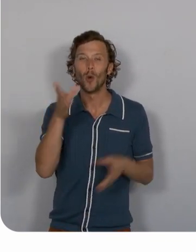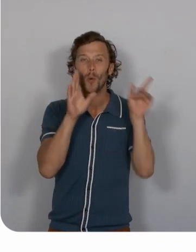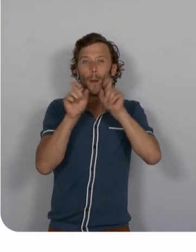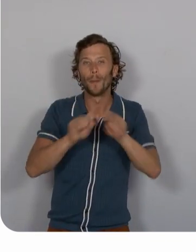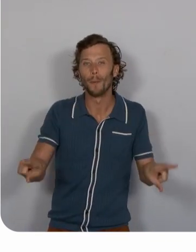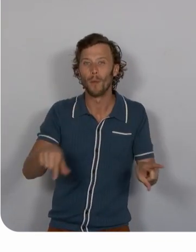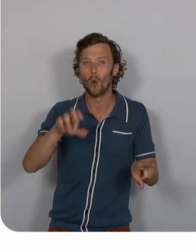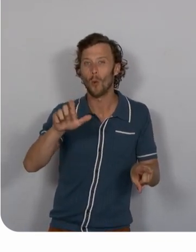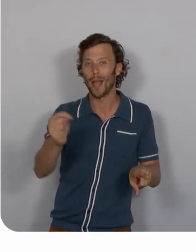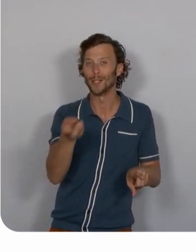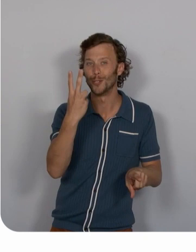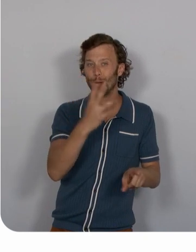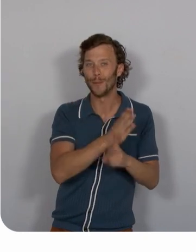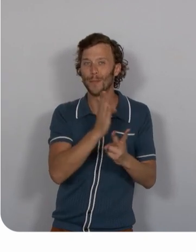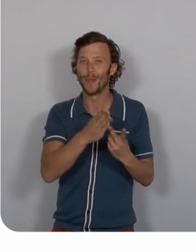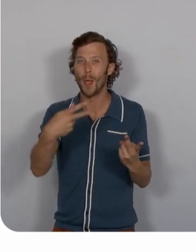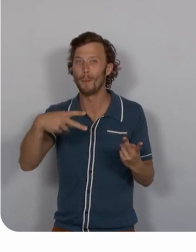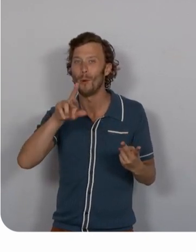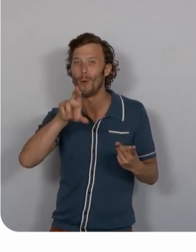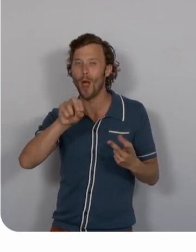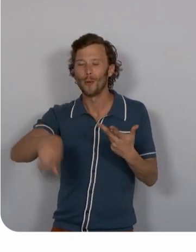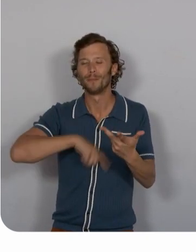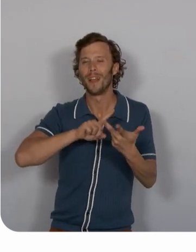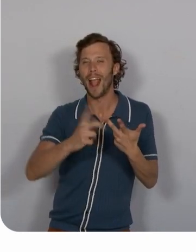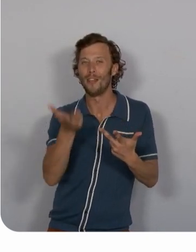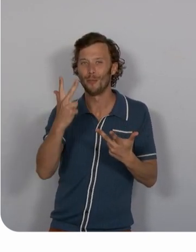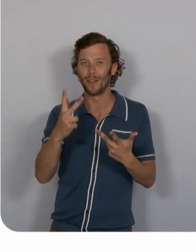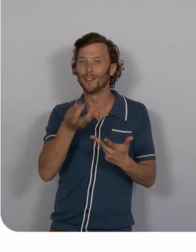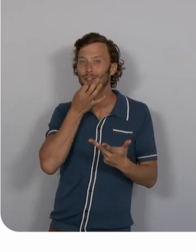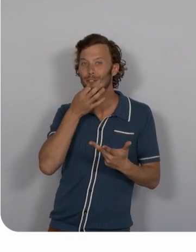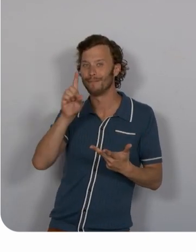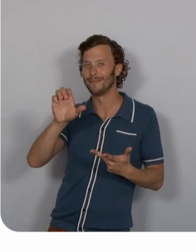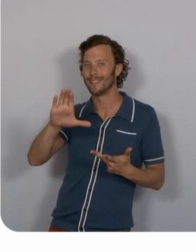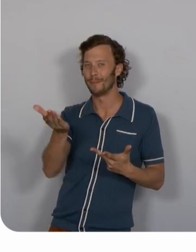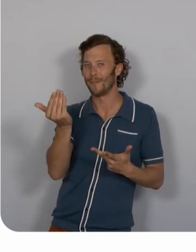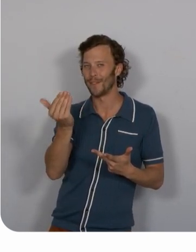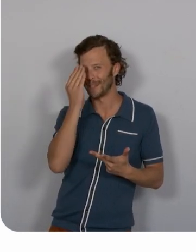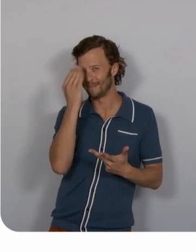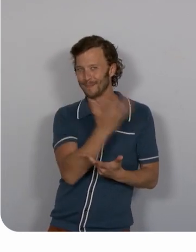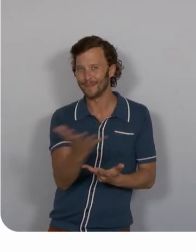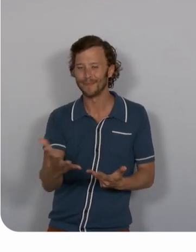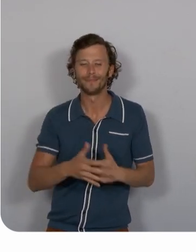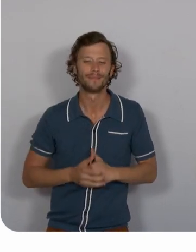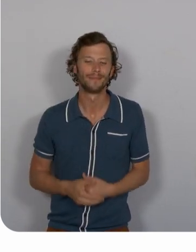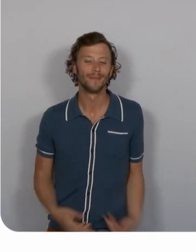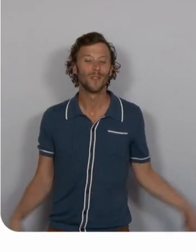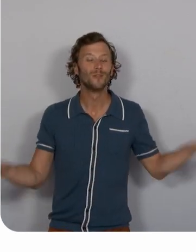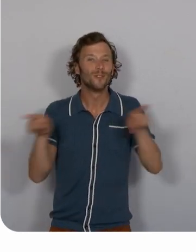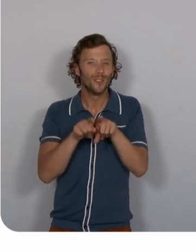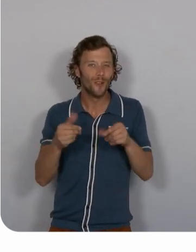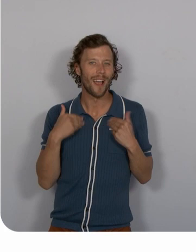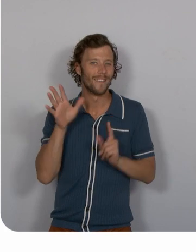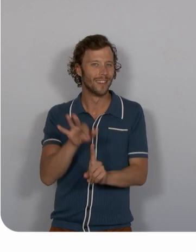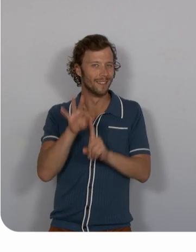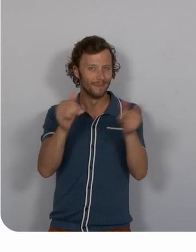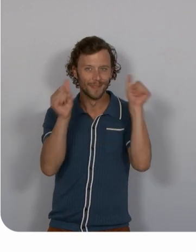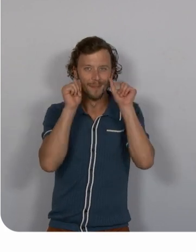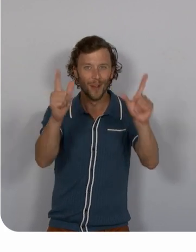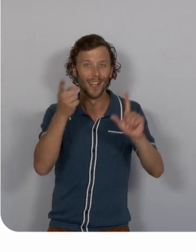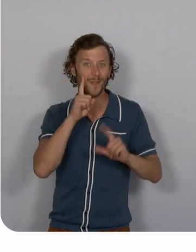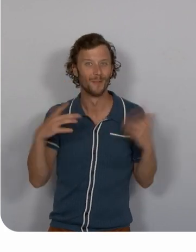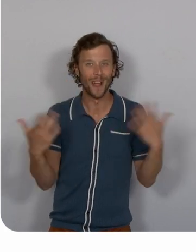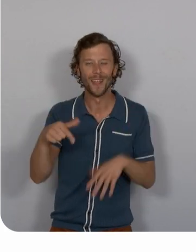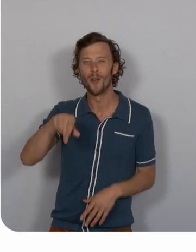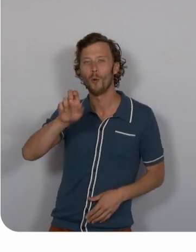Quest Pro, and Quest 3 on December 15th. And we've got a special surprise for Quest